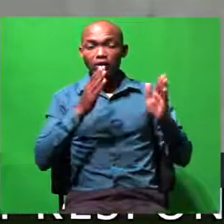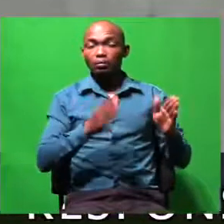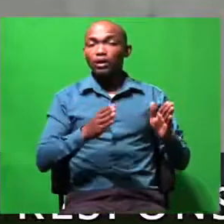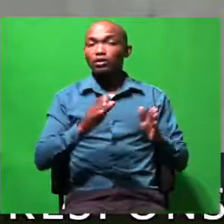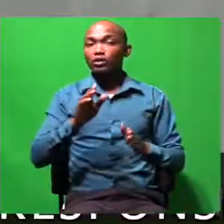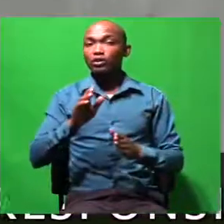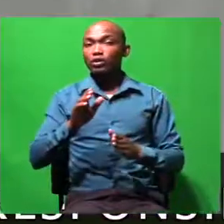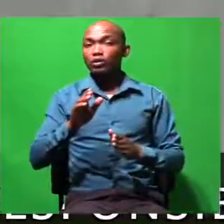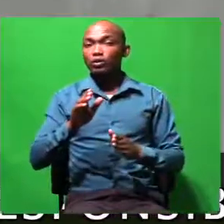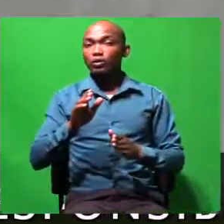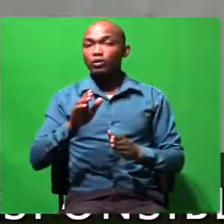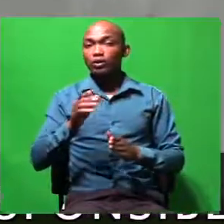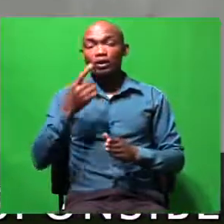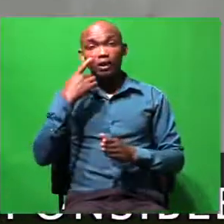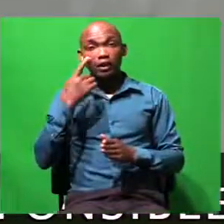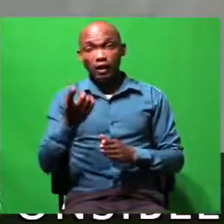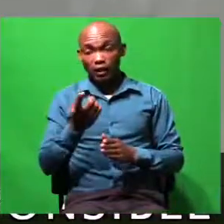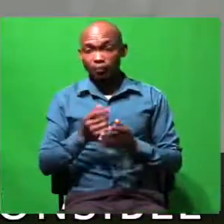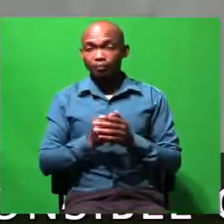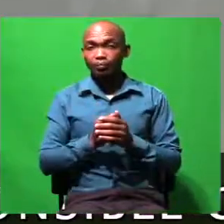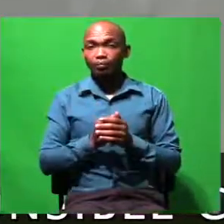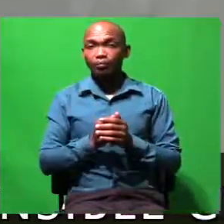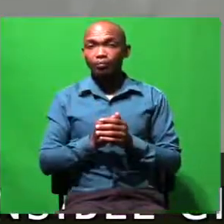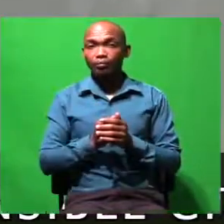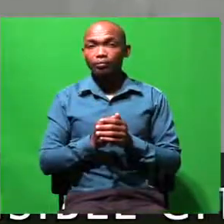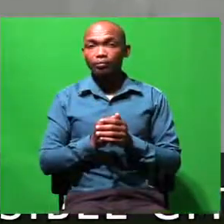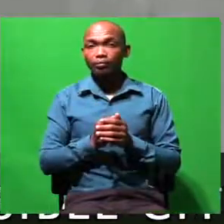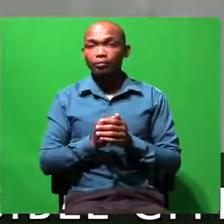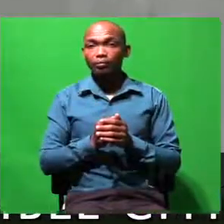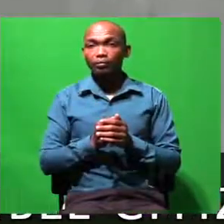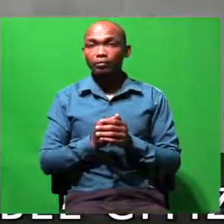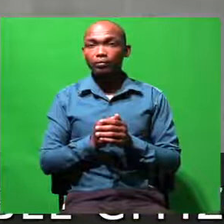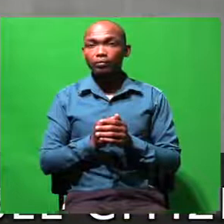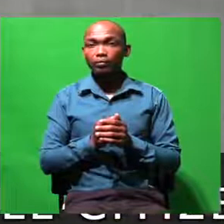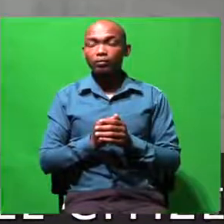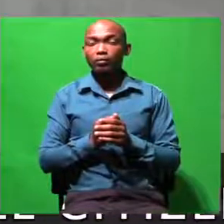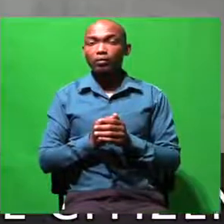care. Are those groups that need special care. Hence,